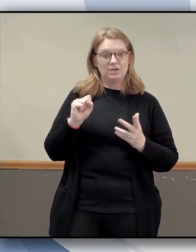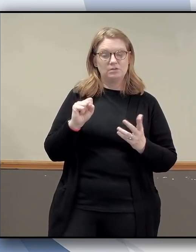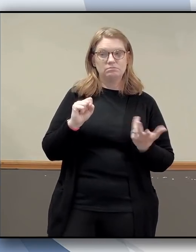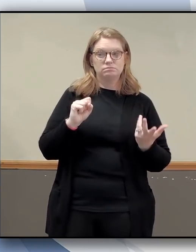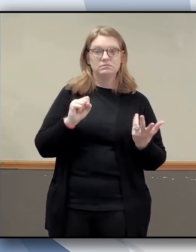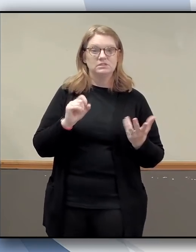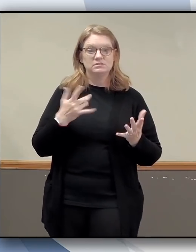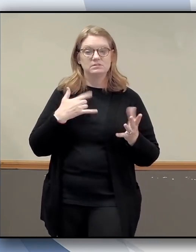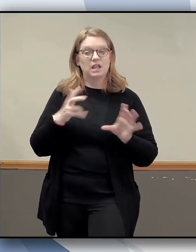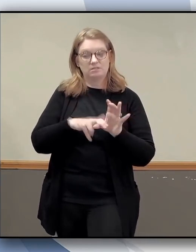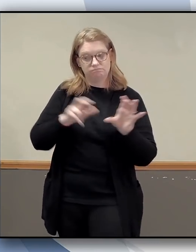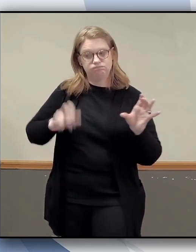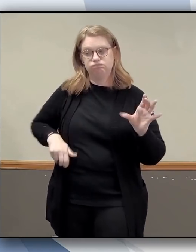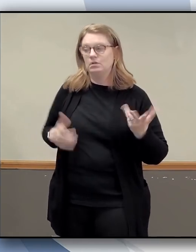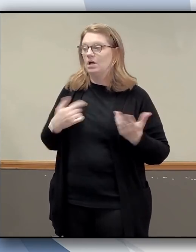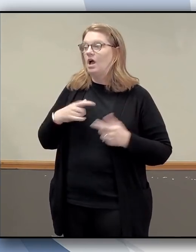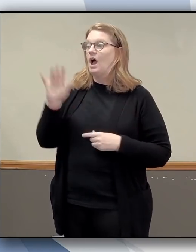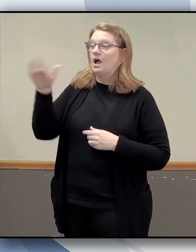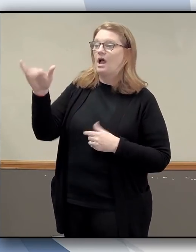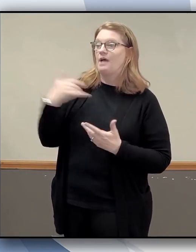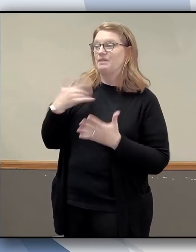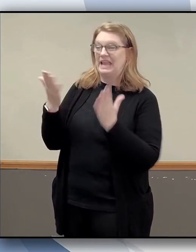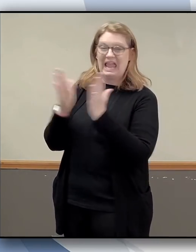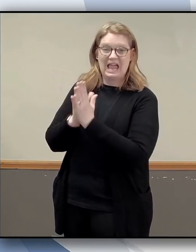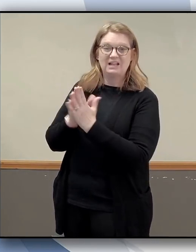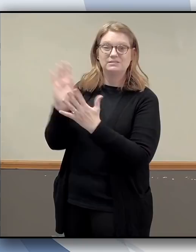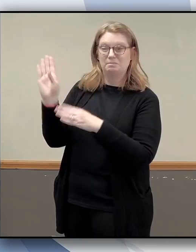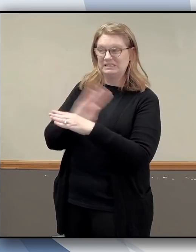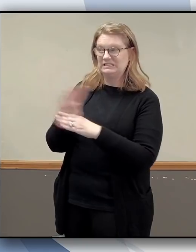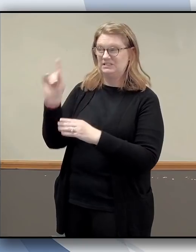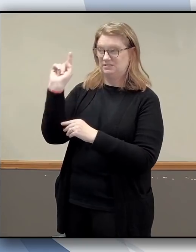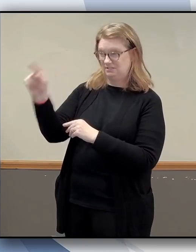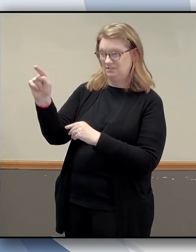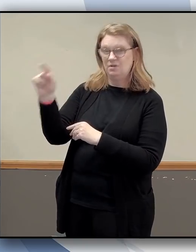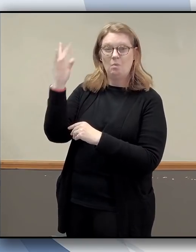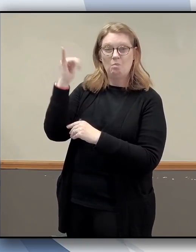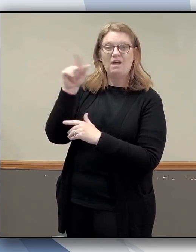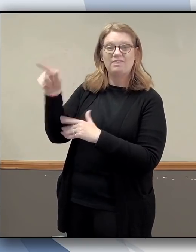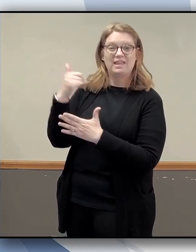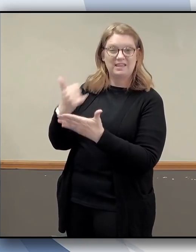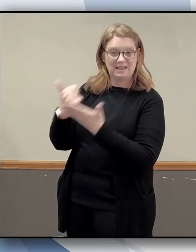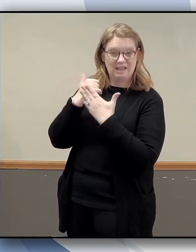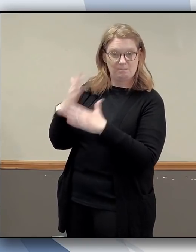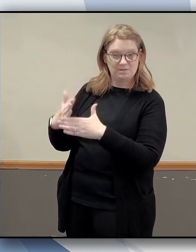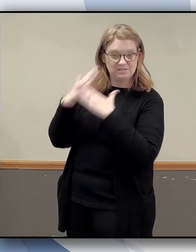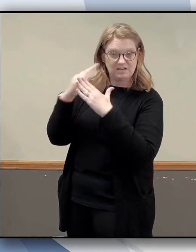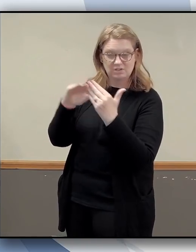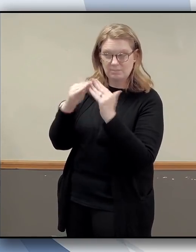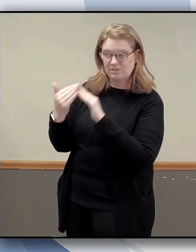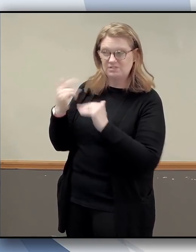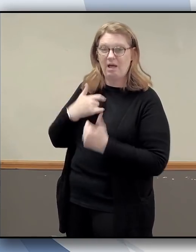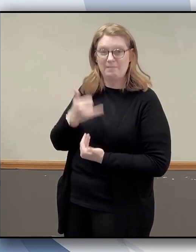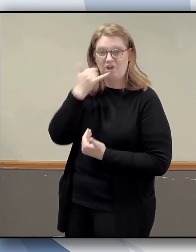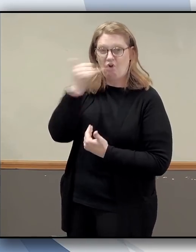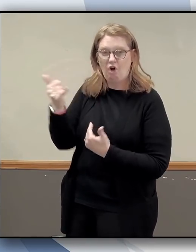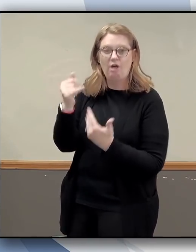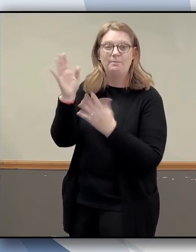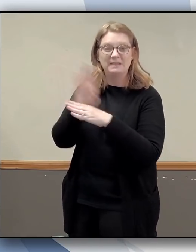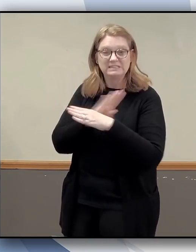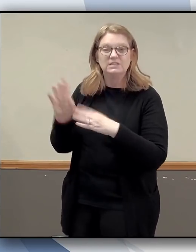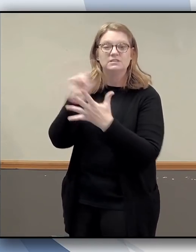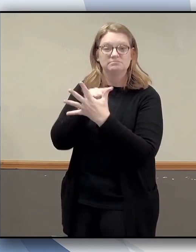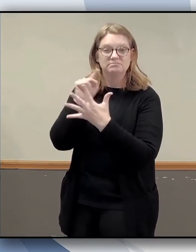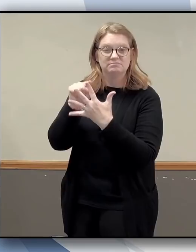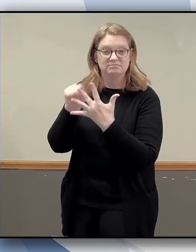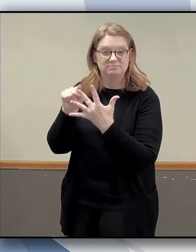talk to XYZ business about their practices because they can be a part of helping protect our community. So those discussions have